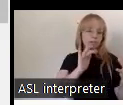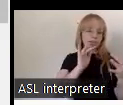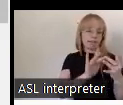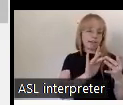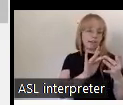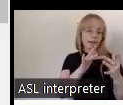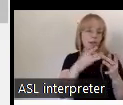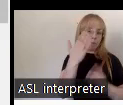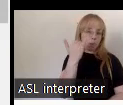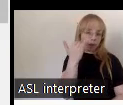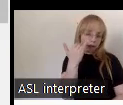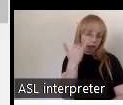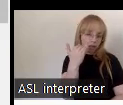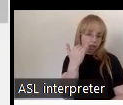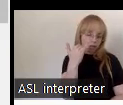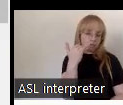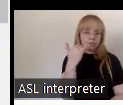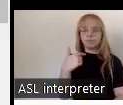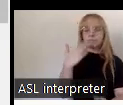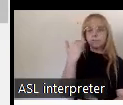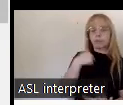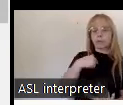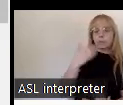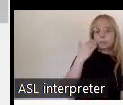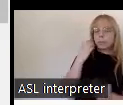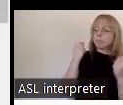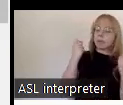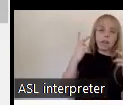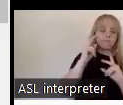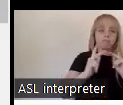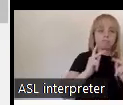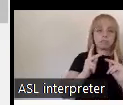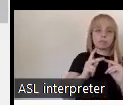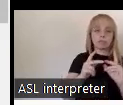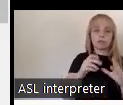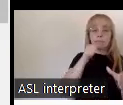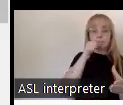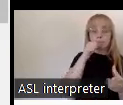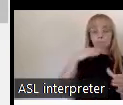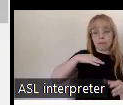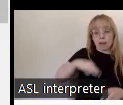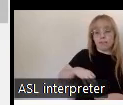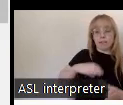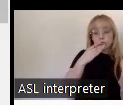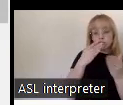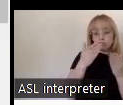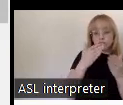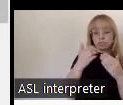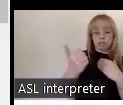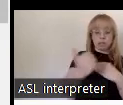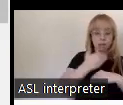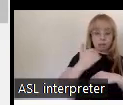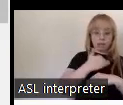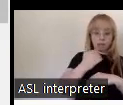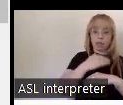that person with, because we know that so many people receiving benefits and services have a number